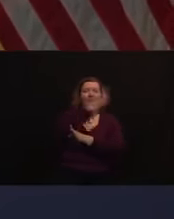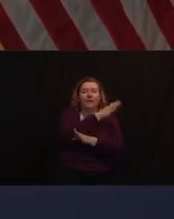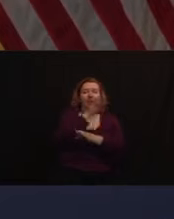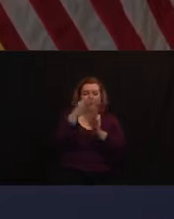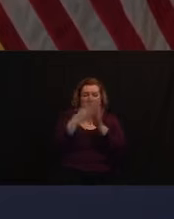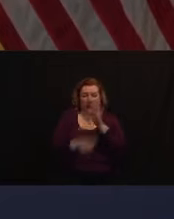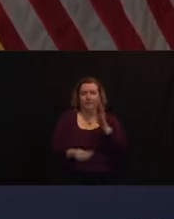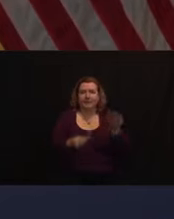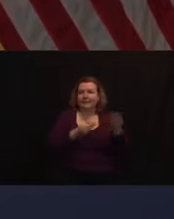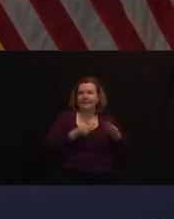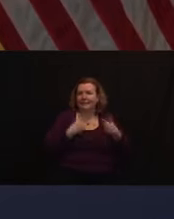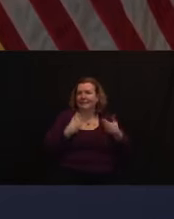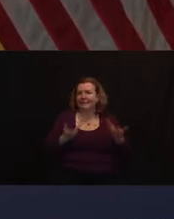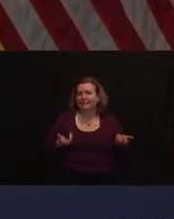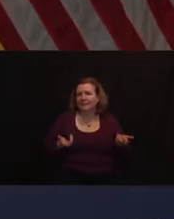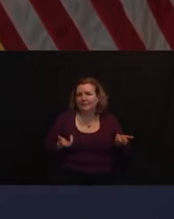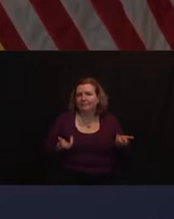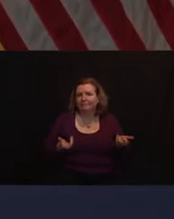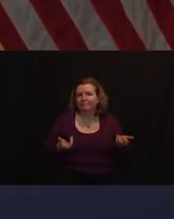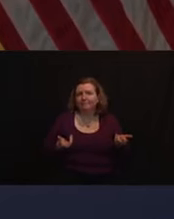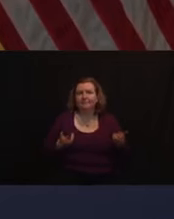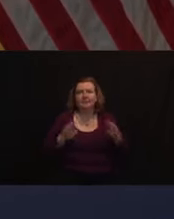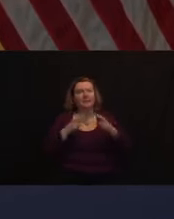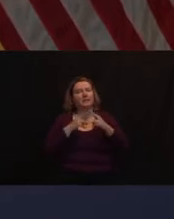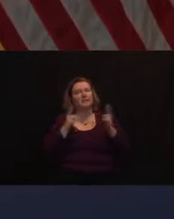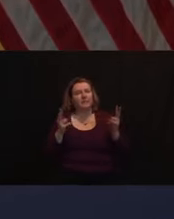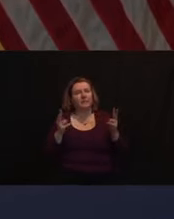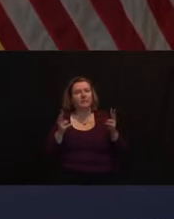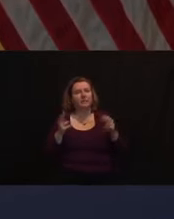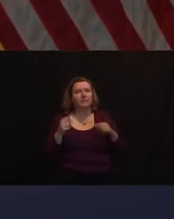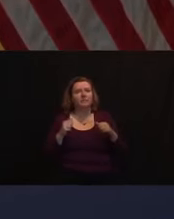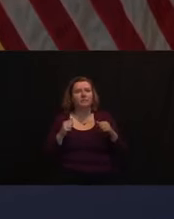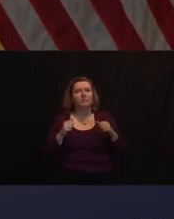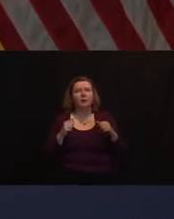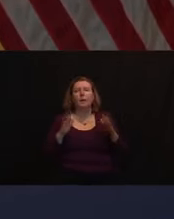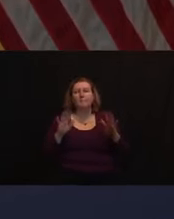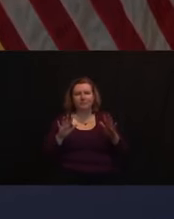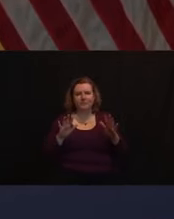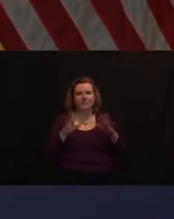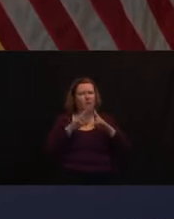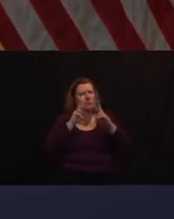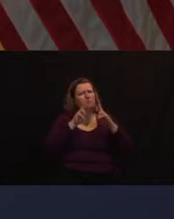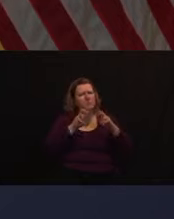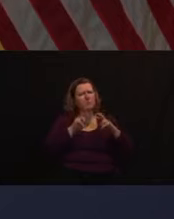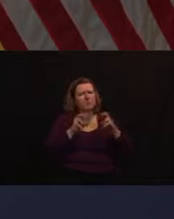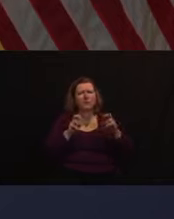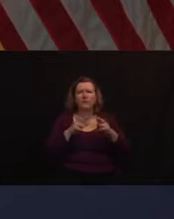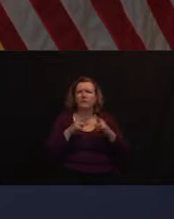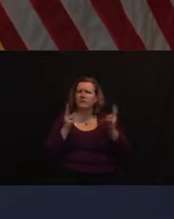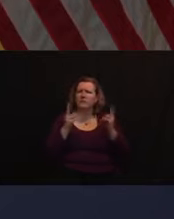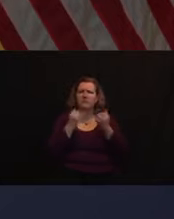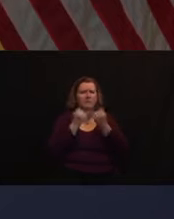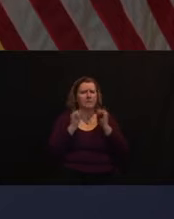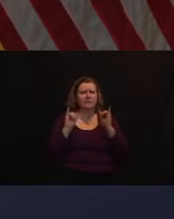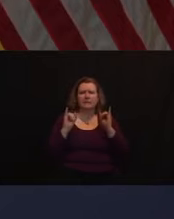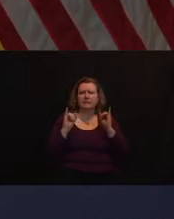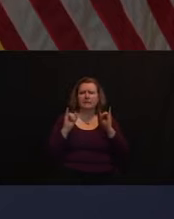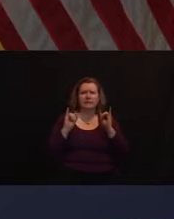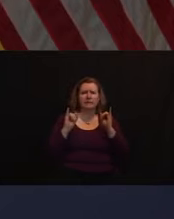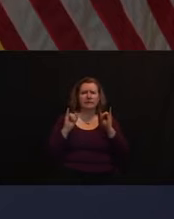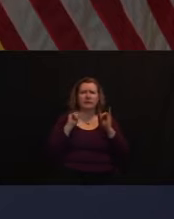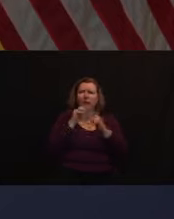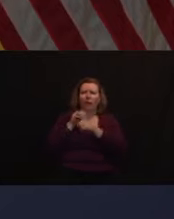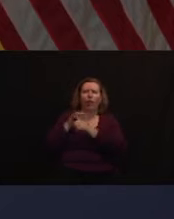Its independence, its thoroughness, it certainly speaks for itself because of those two things, especially